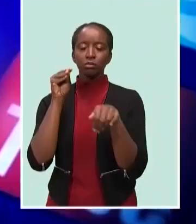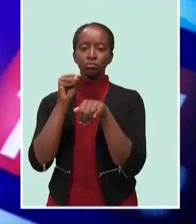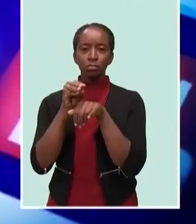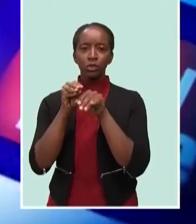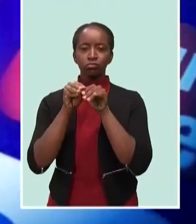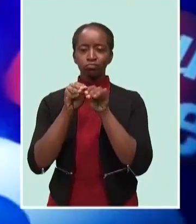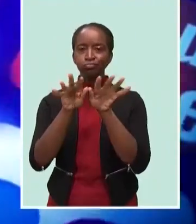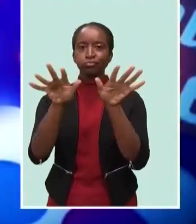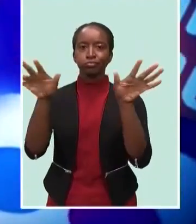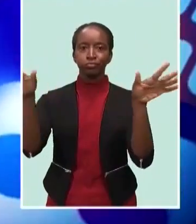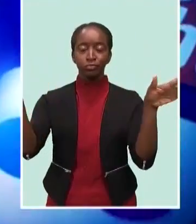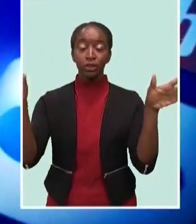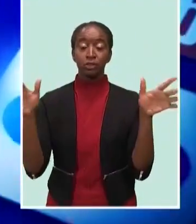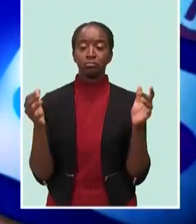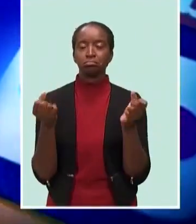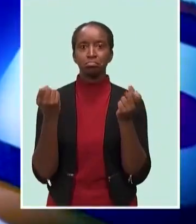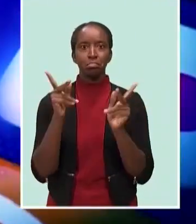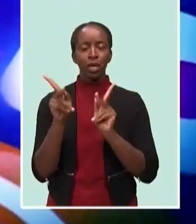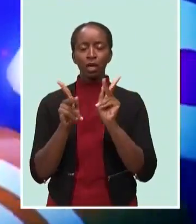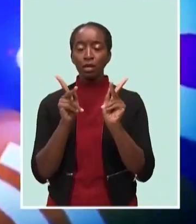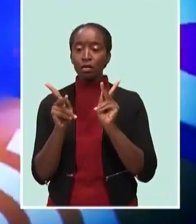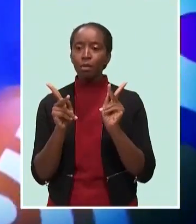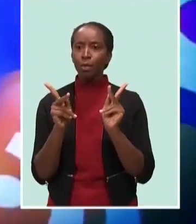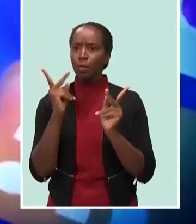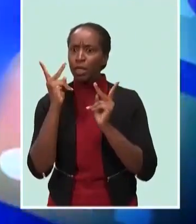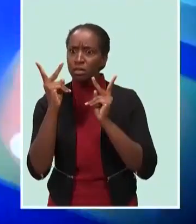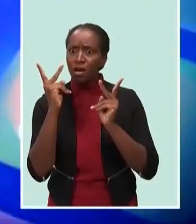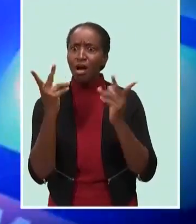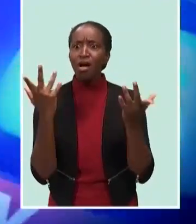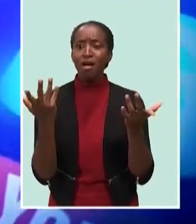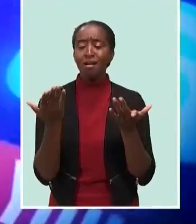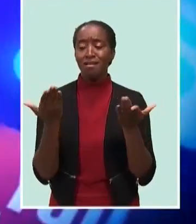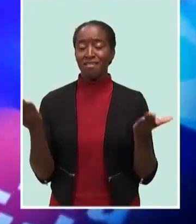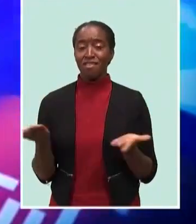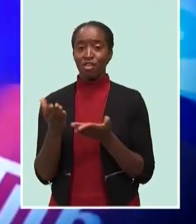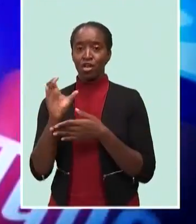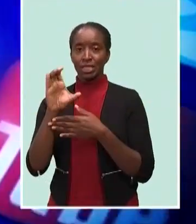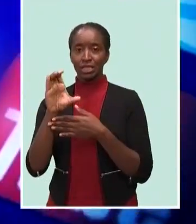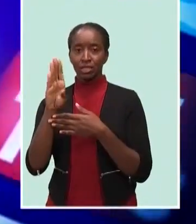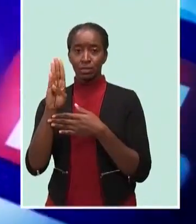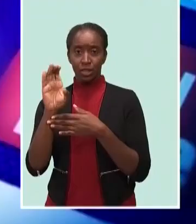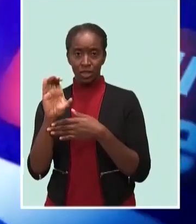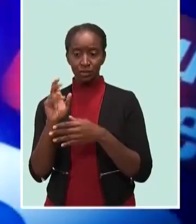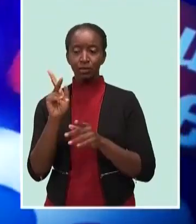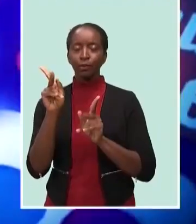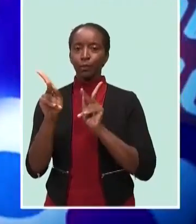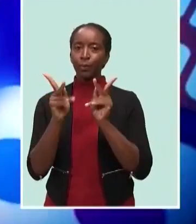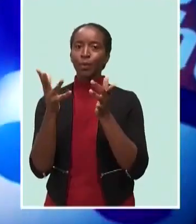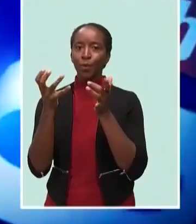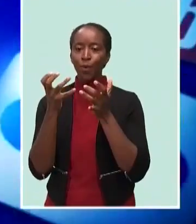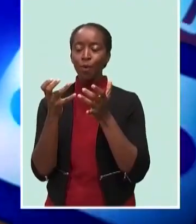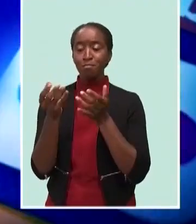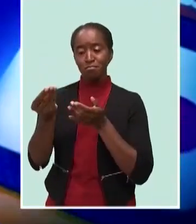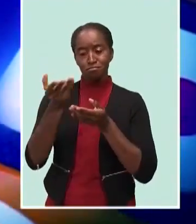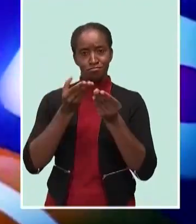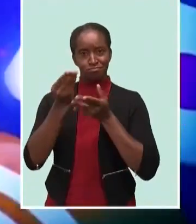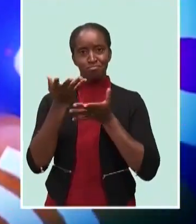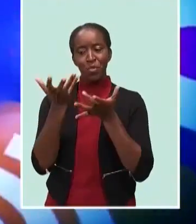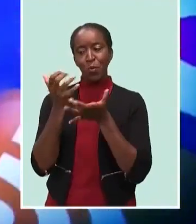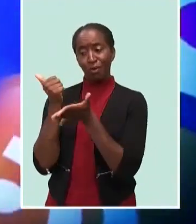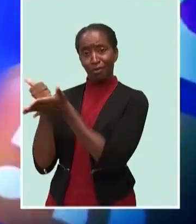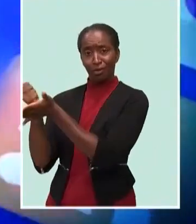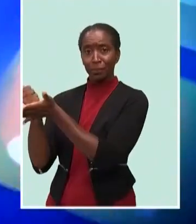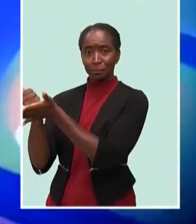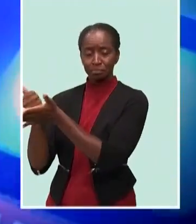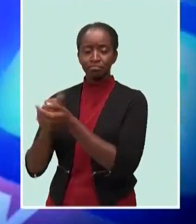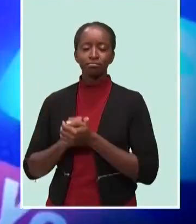times. Many people have even reached out to us here offering her assistance. Now, this woman in the U.S. went the